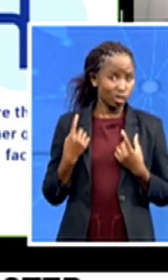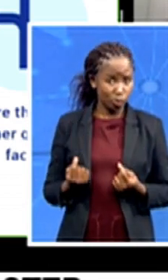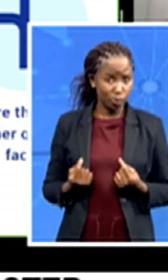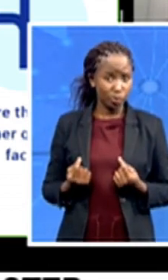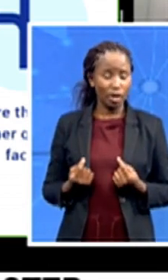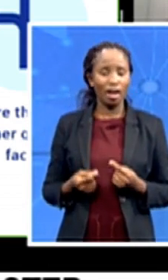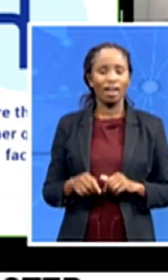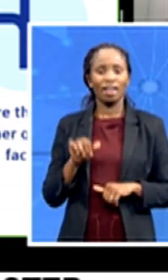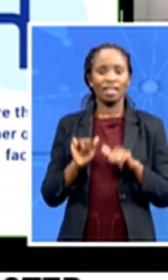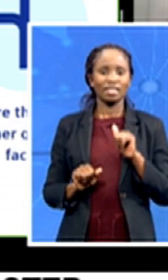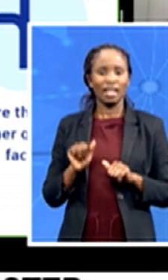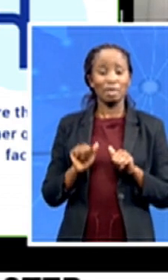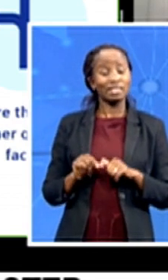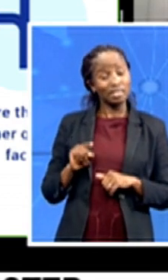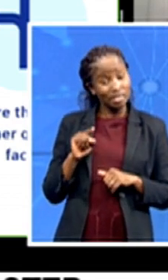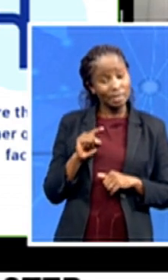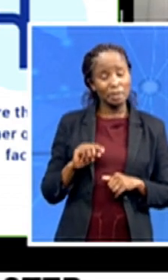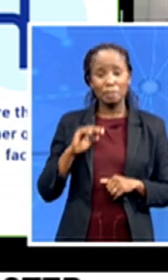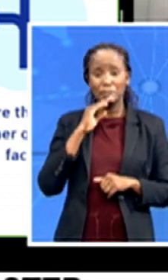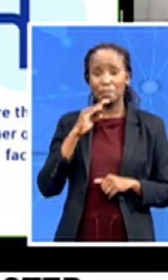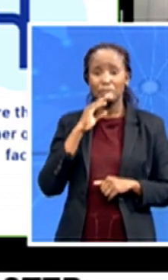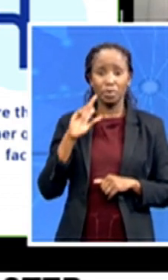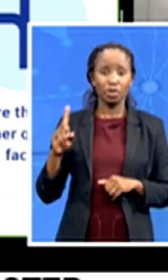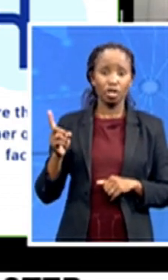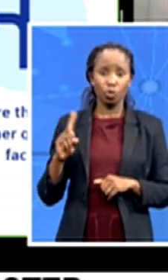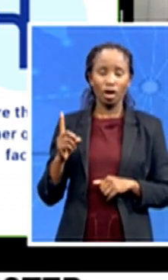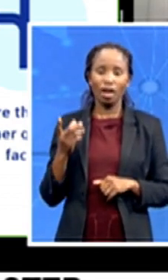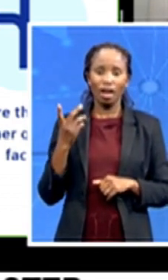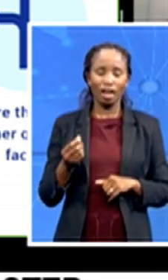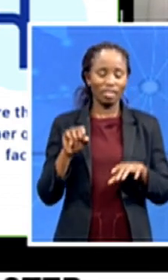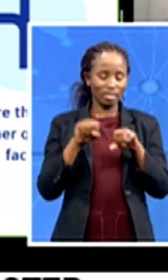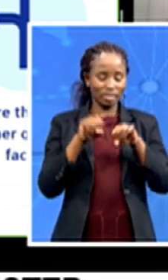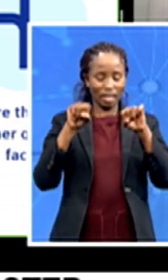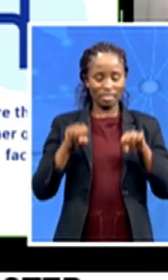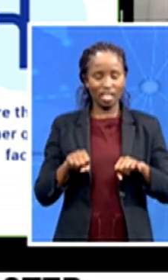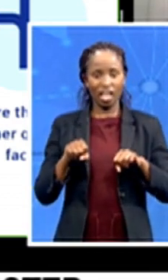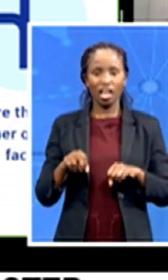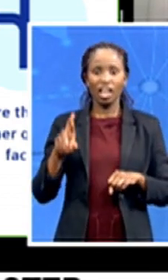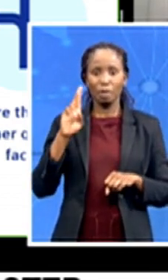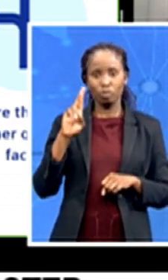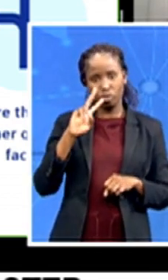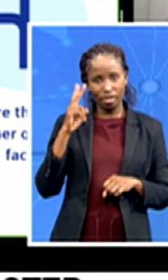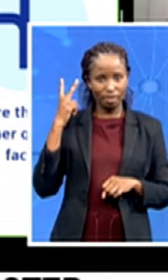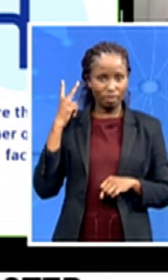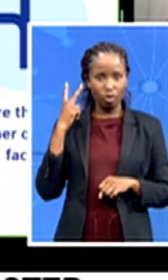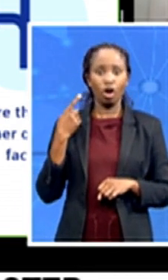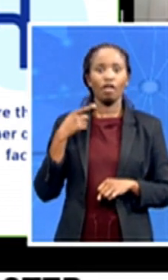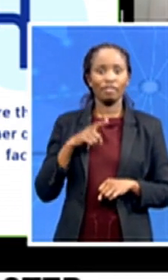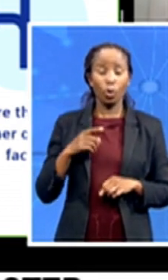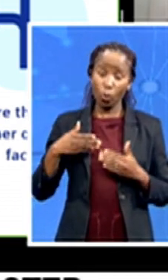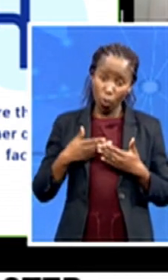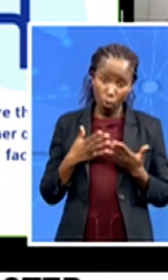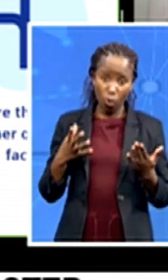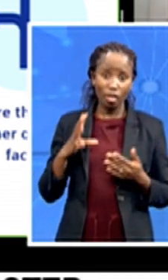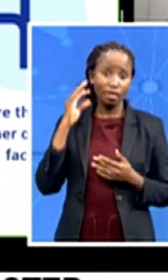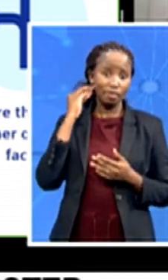you go through a systematic review of all the data, in other words, all the documents and the data collected during